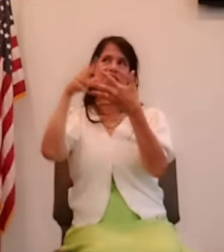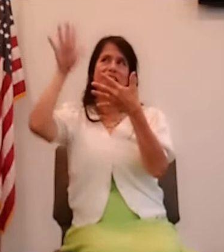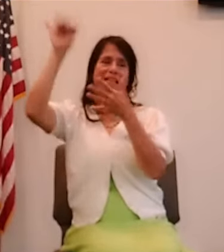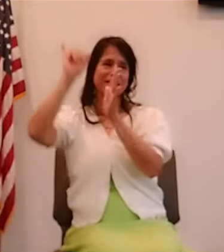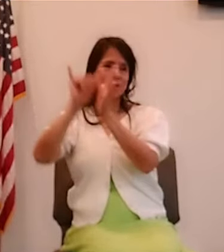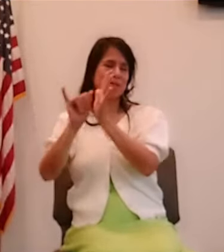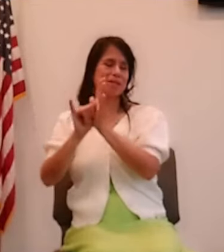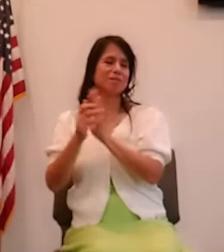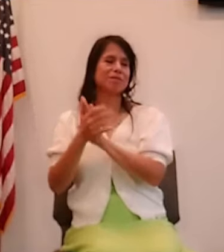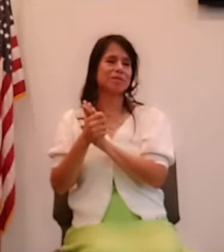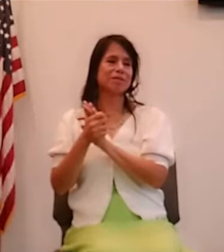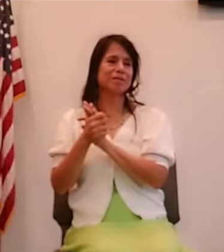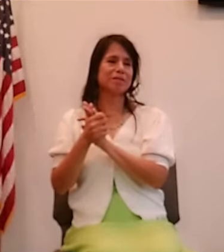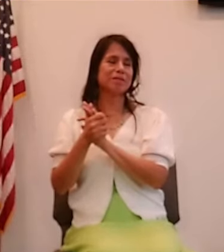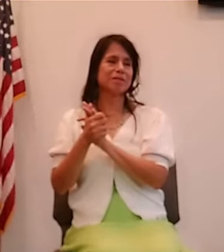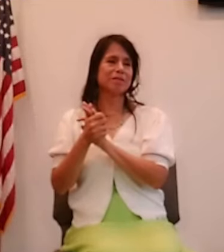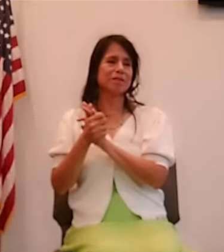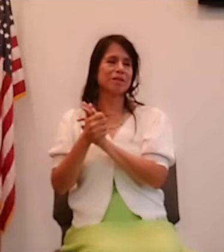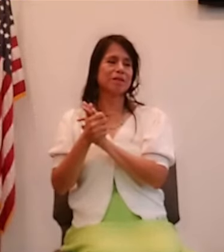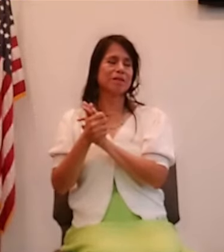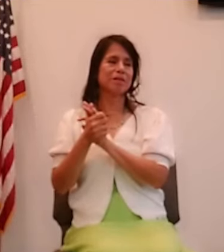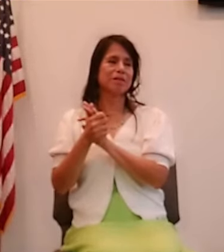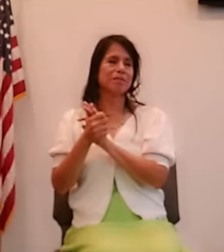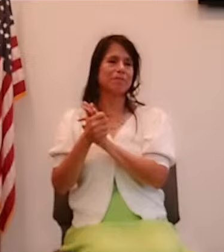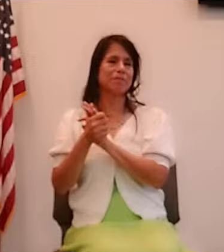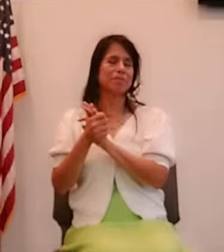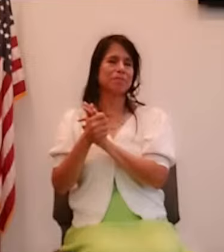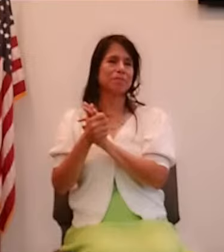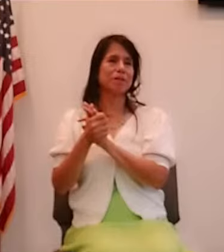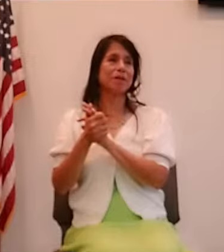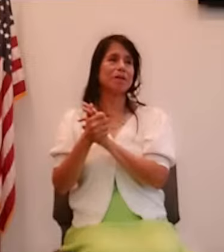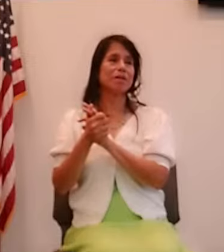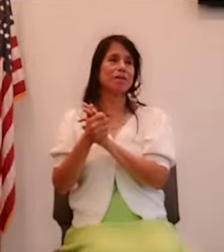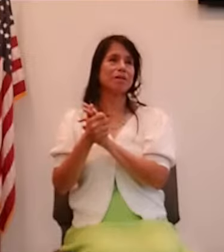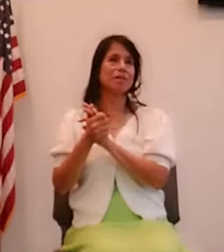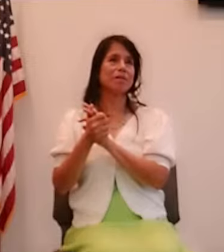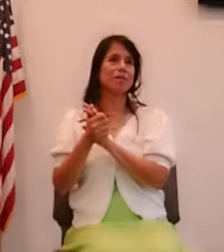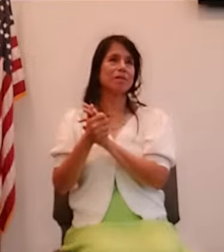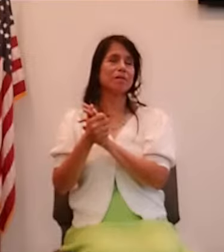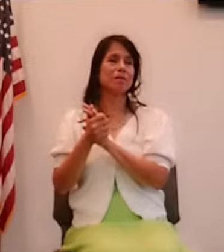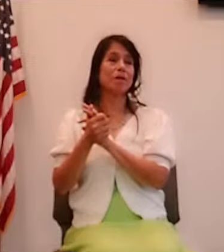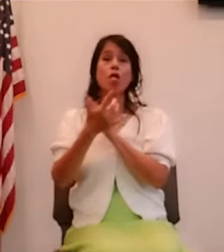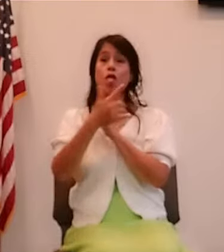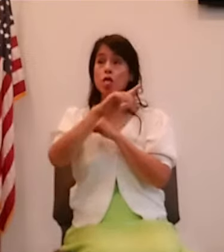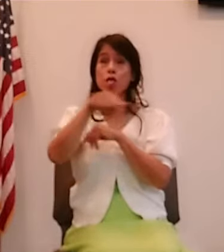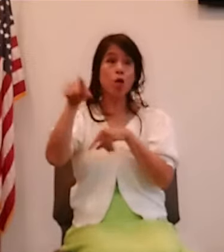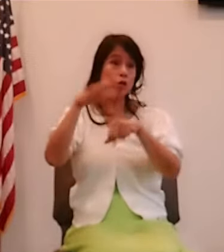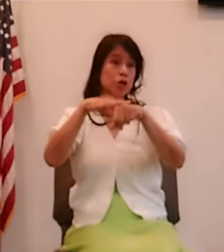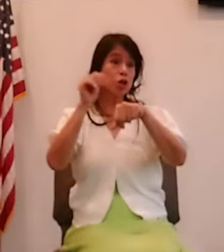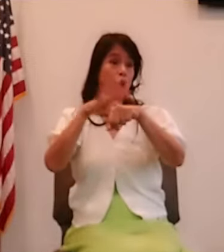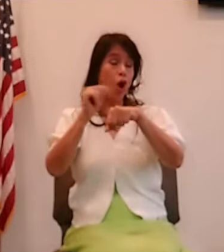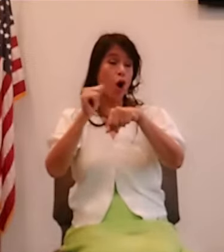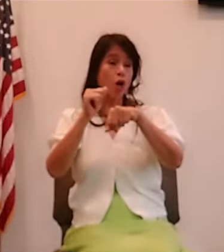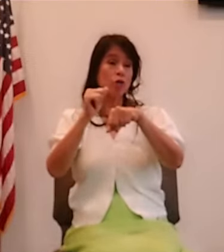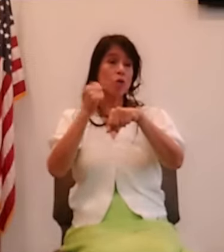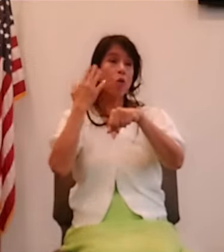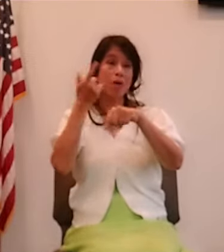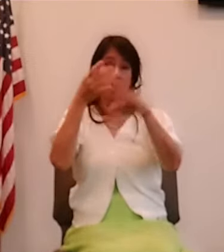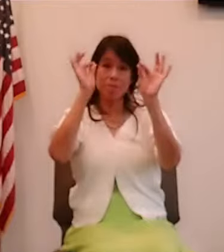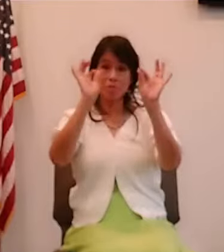brothers. And those he predestined, he called. Those he called, he also